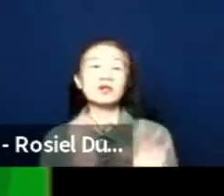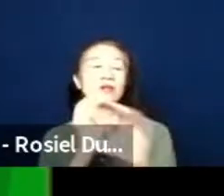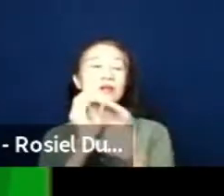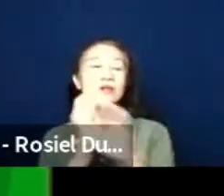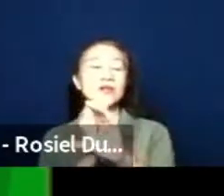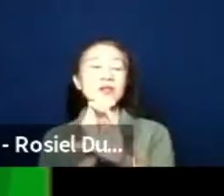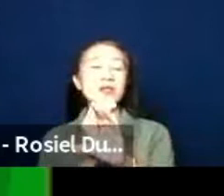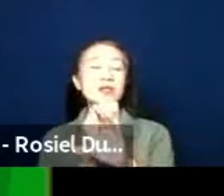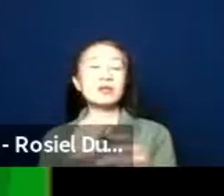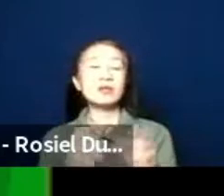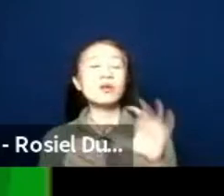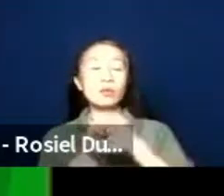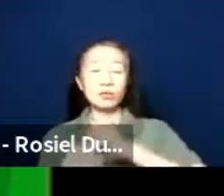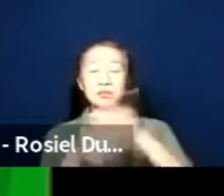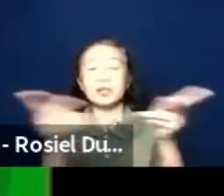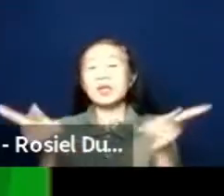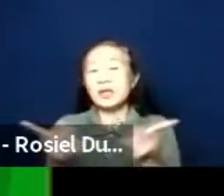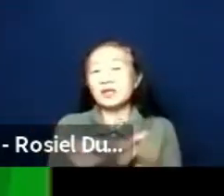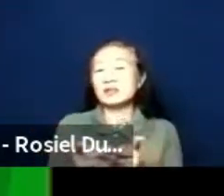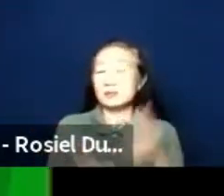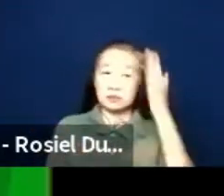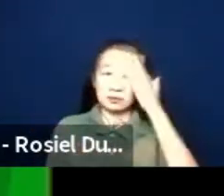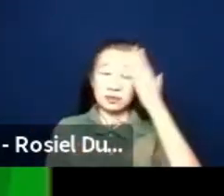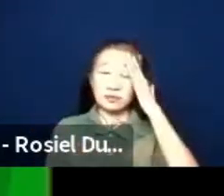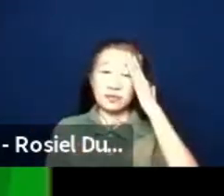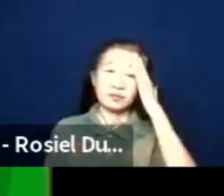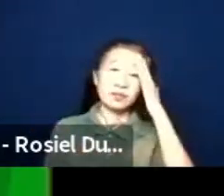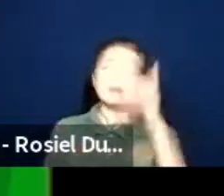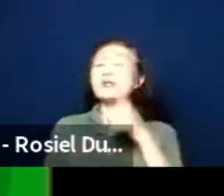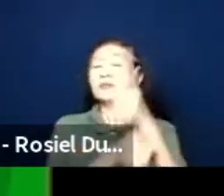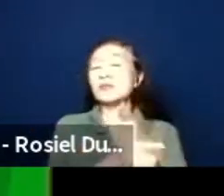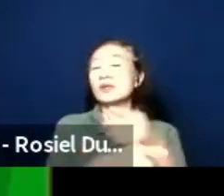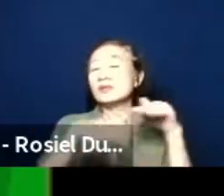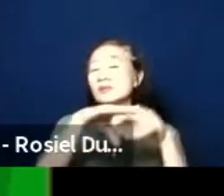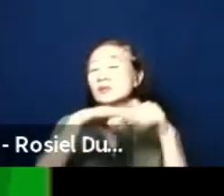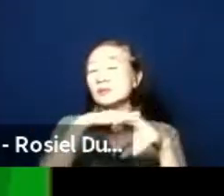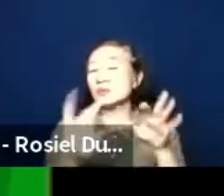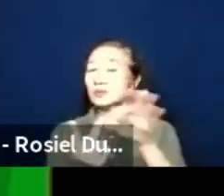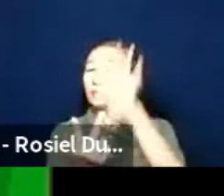your emergency management agency to identify appropriate accessible option.